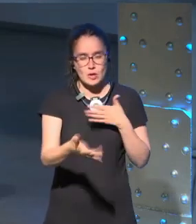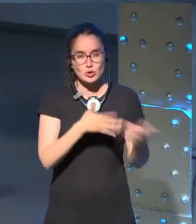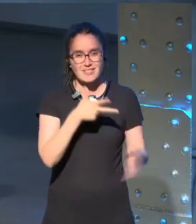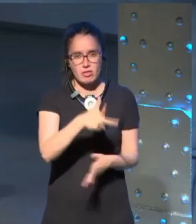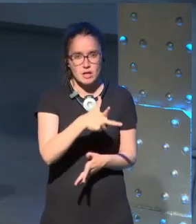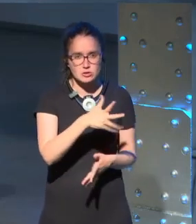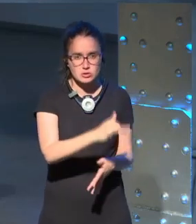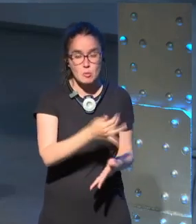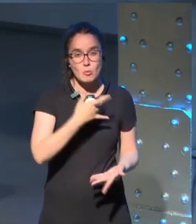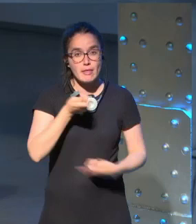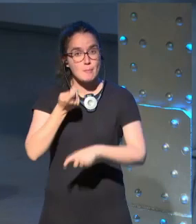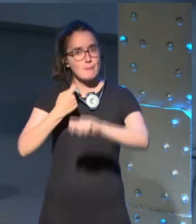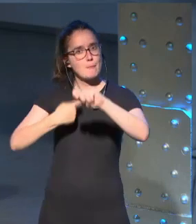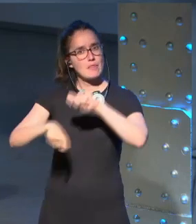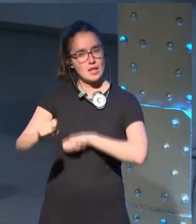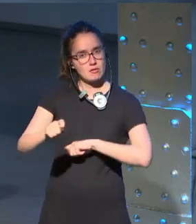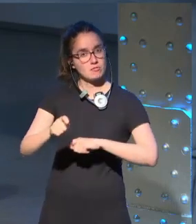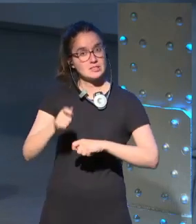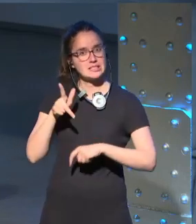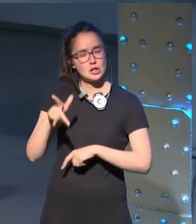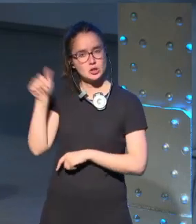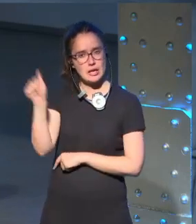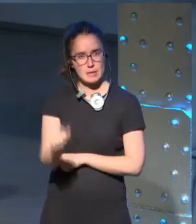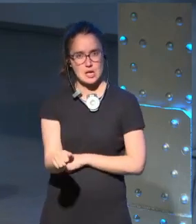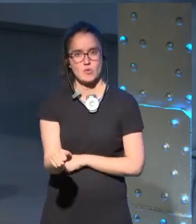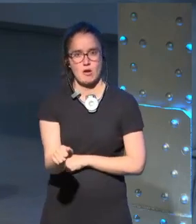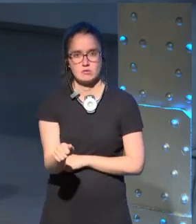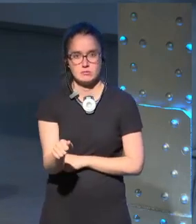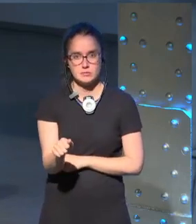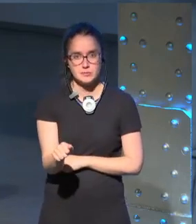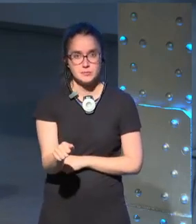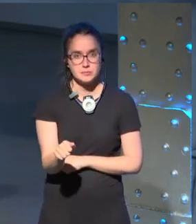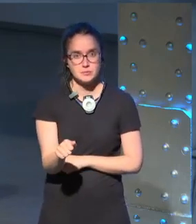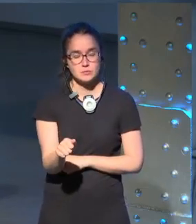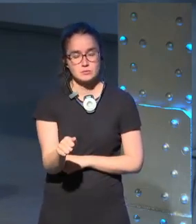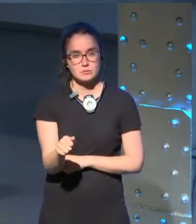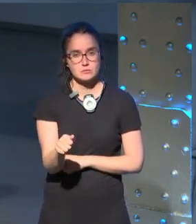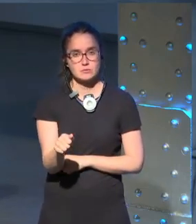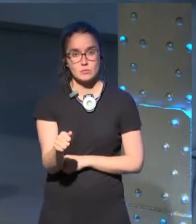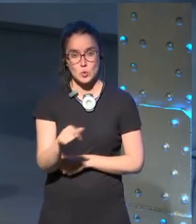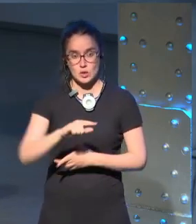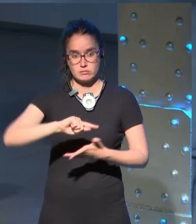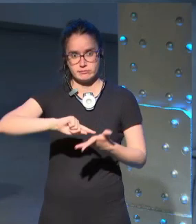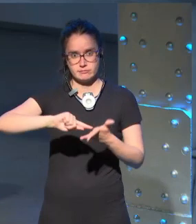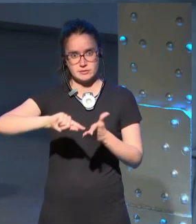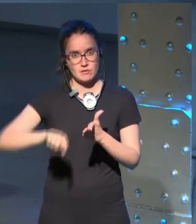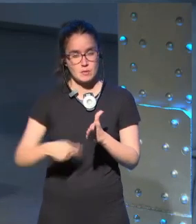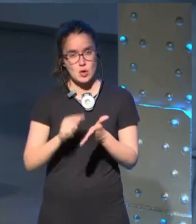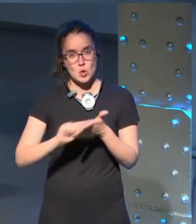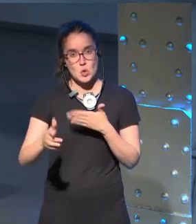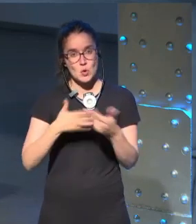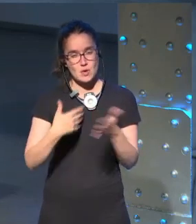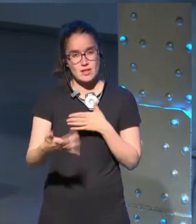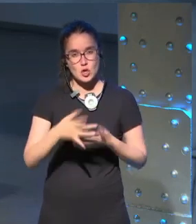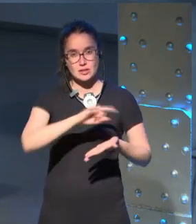movie rights, the film rights. I mean, when you sign up with a publisher, you're selling them the print rights and some other